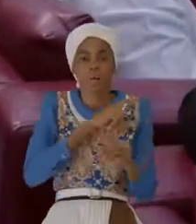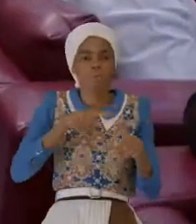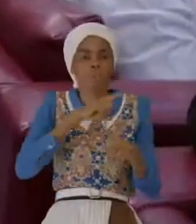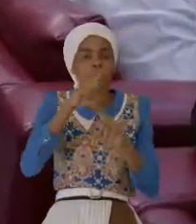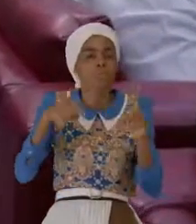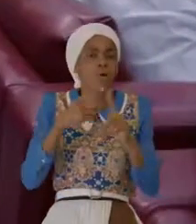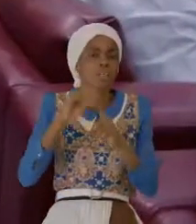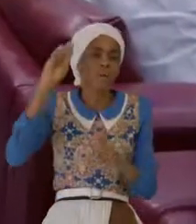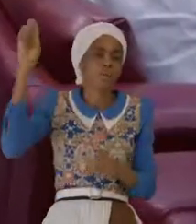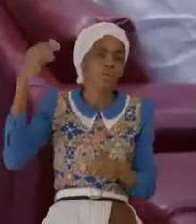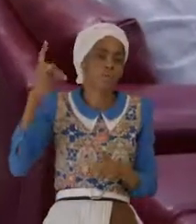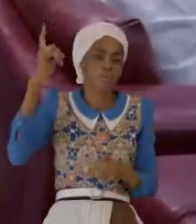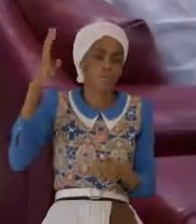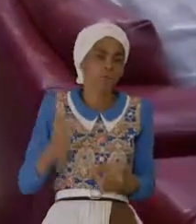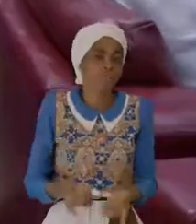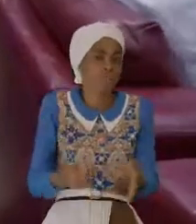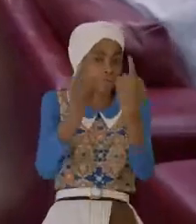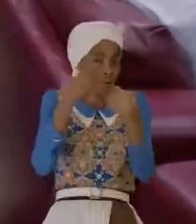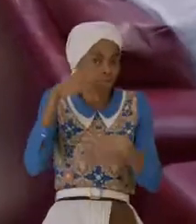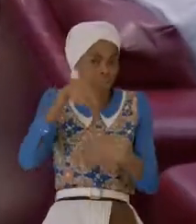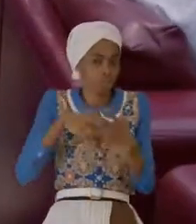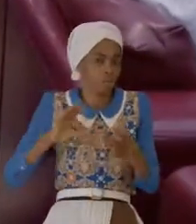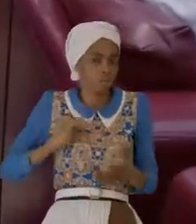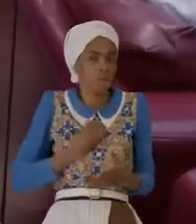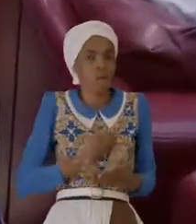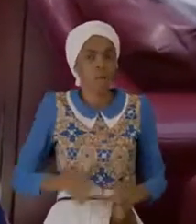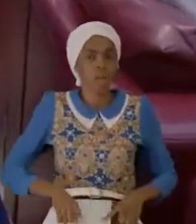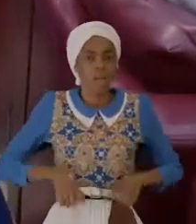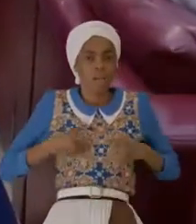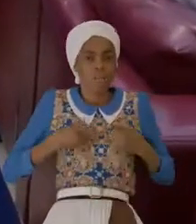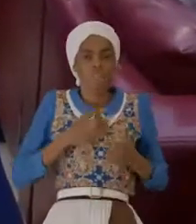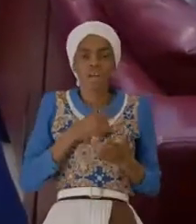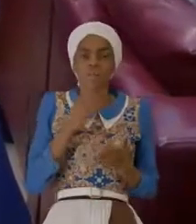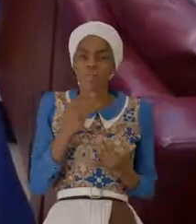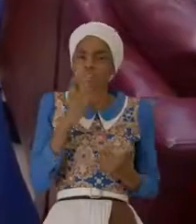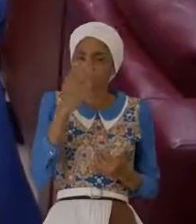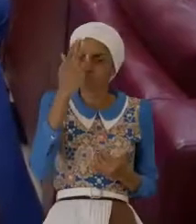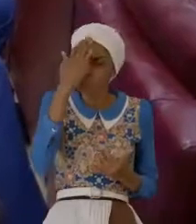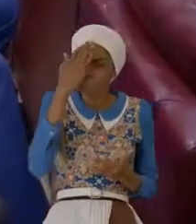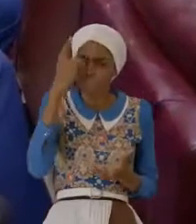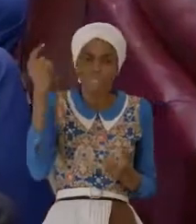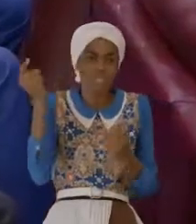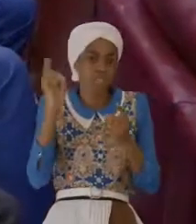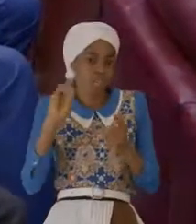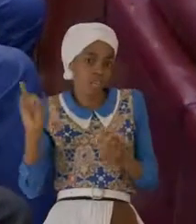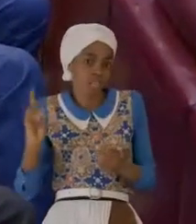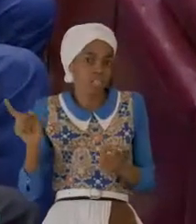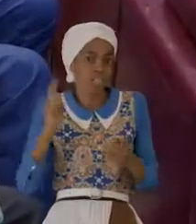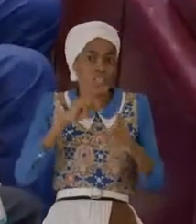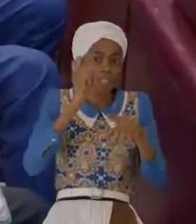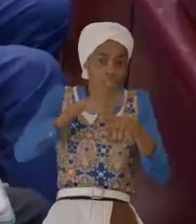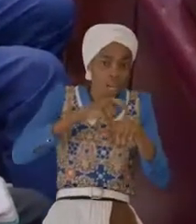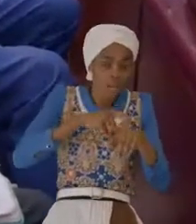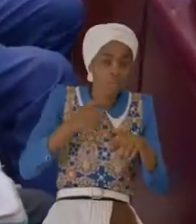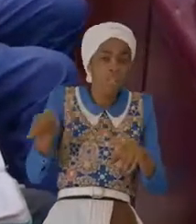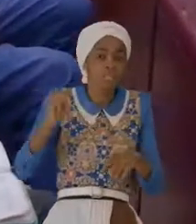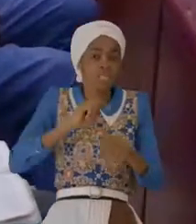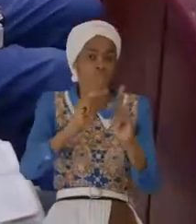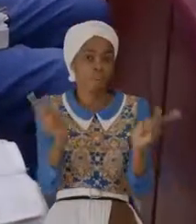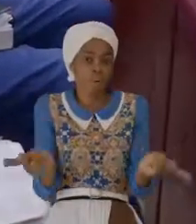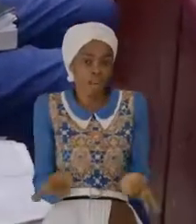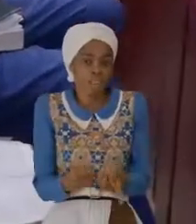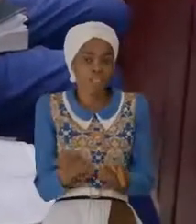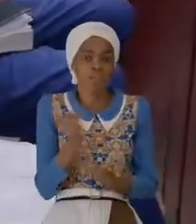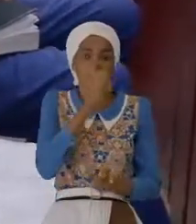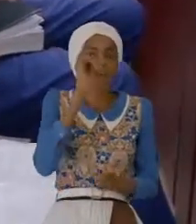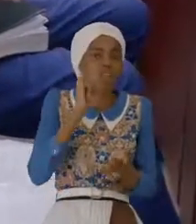comes into our lives and you know that the age you know the time you know the place where that